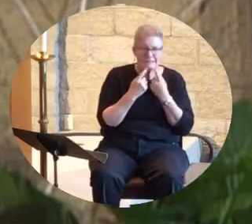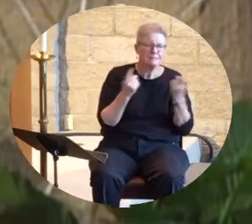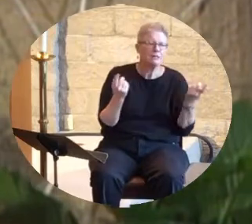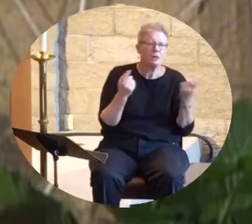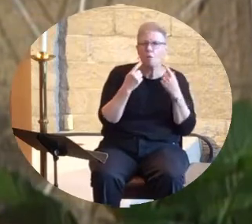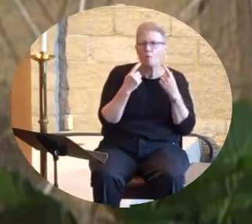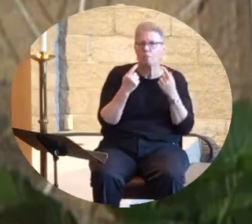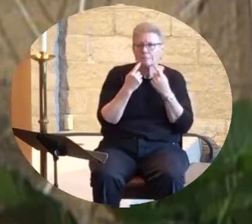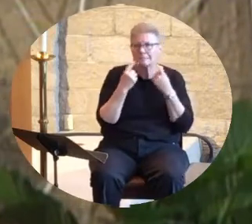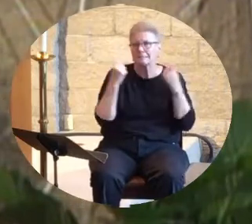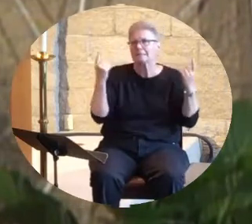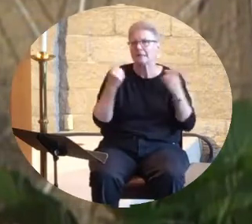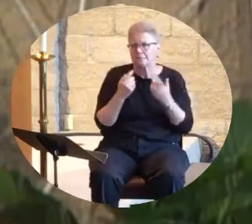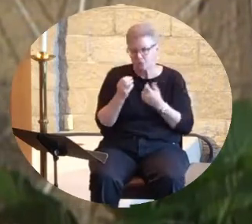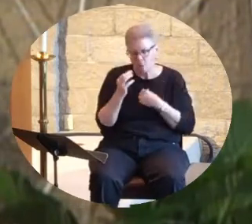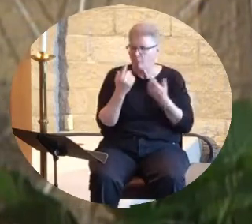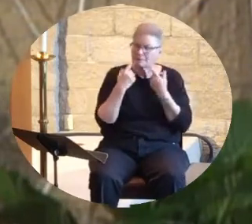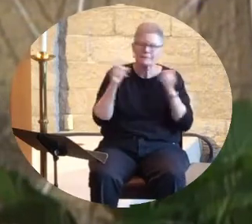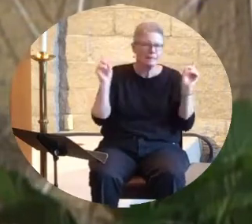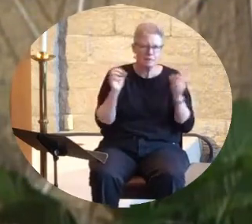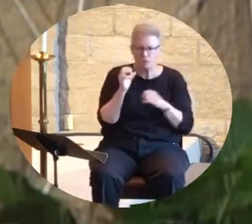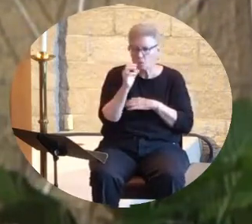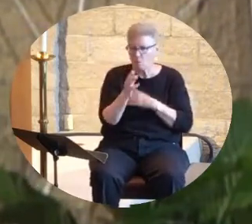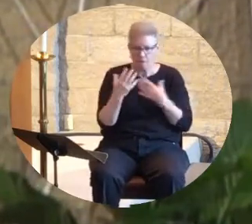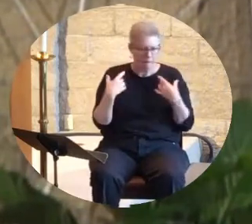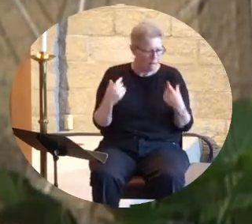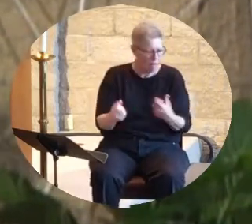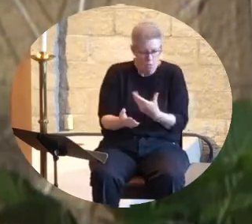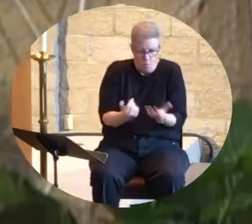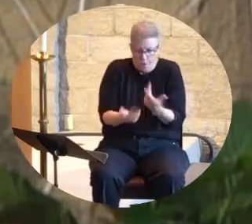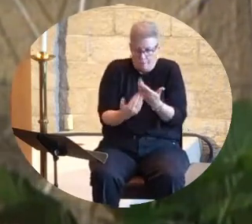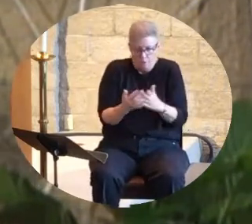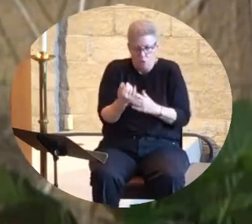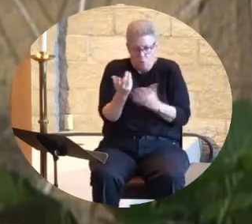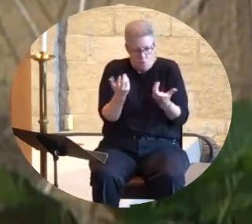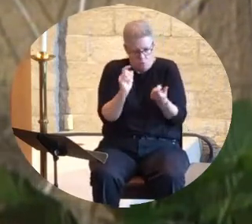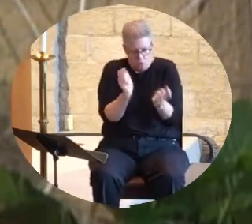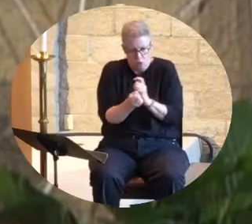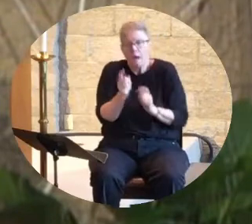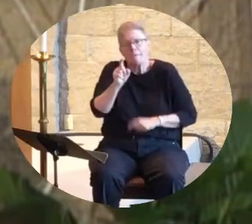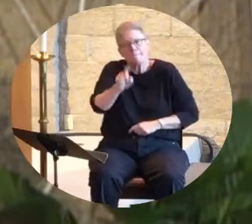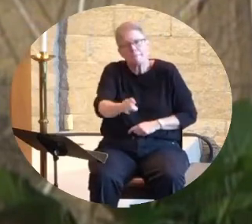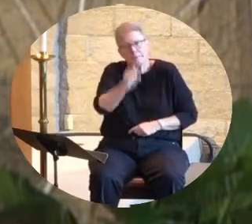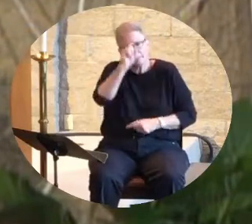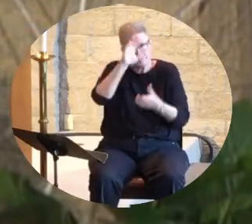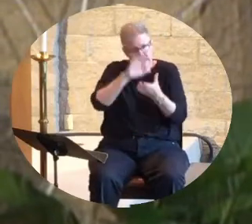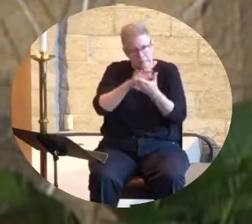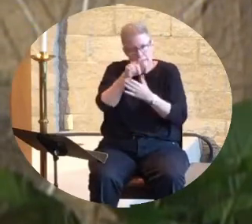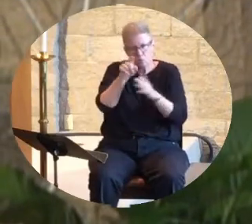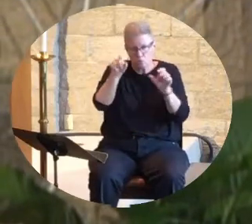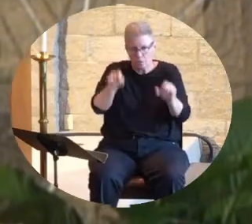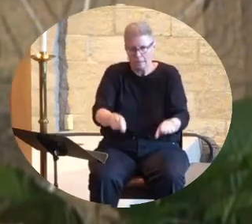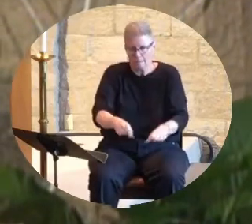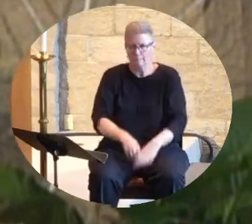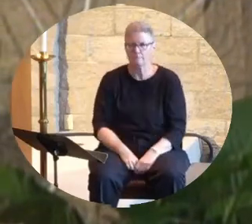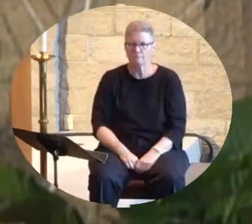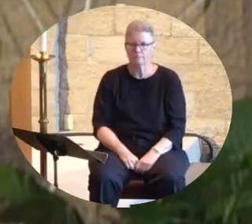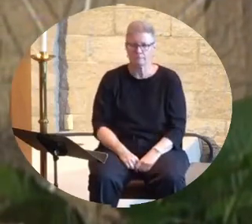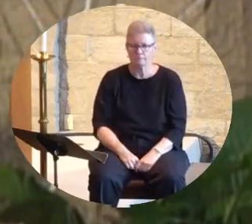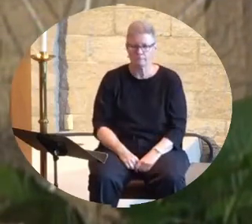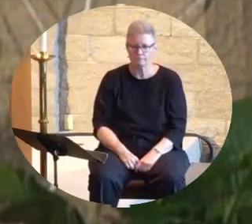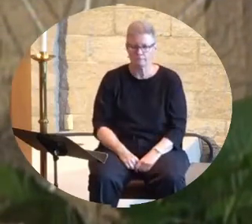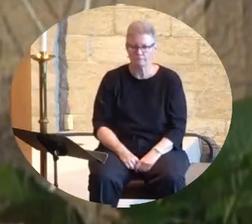we're experiencing on the inside that we want to transform, we have to believe that we can do it. So I just